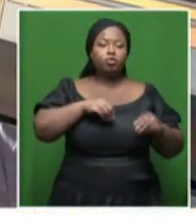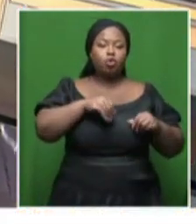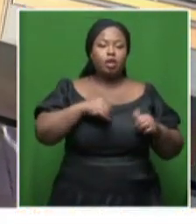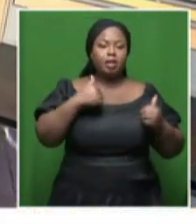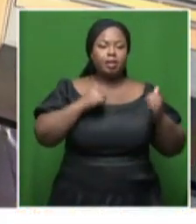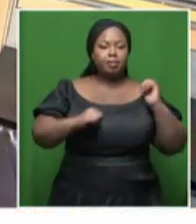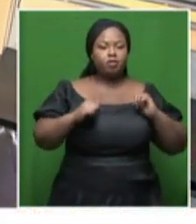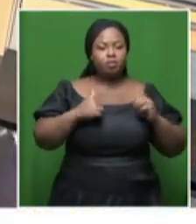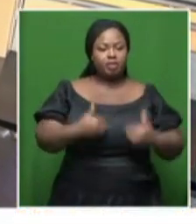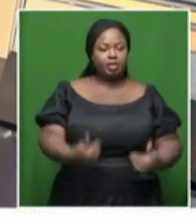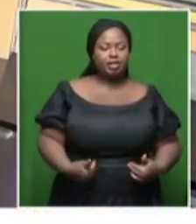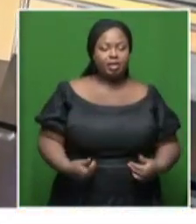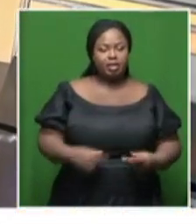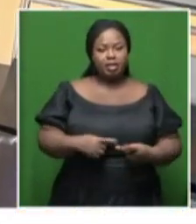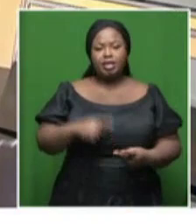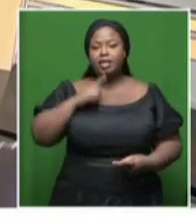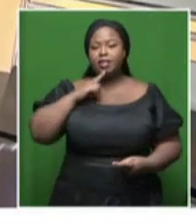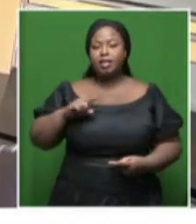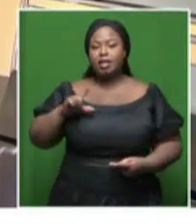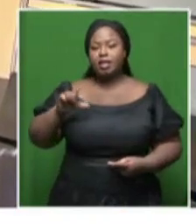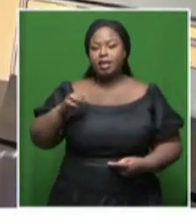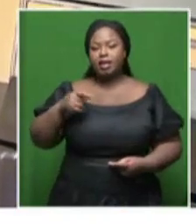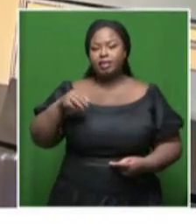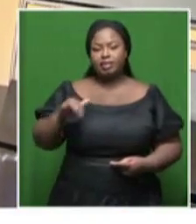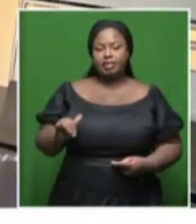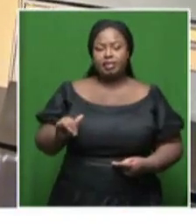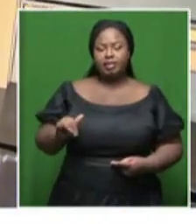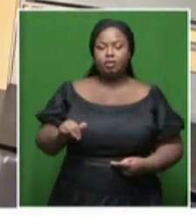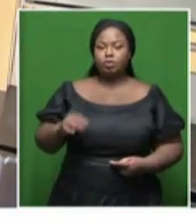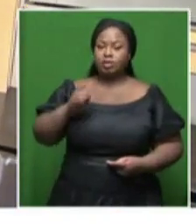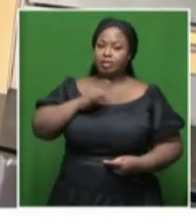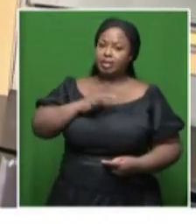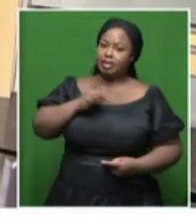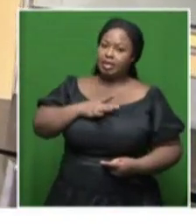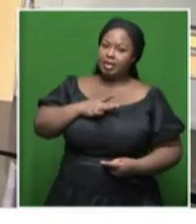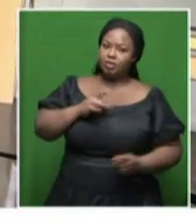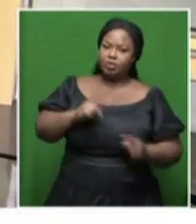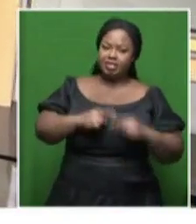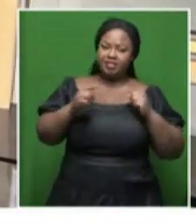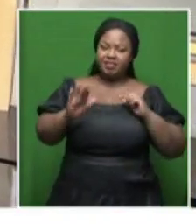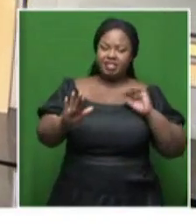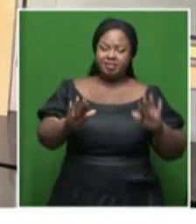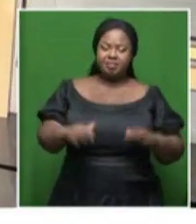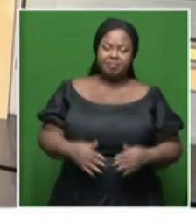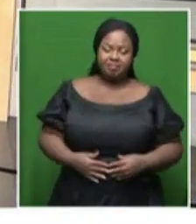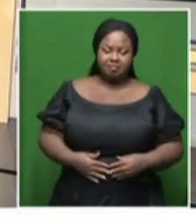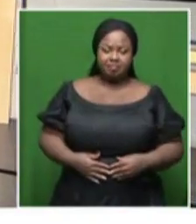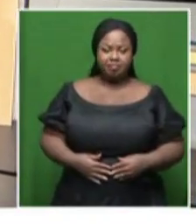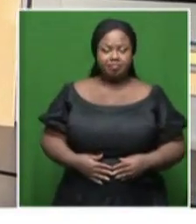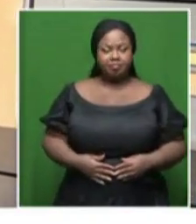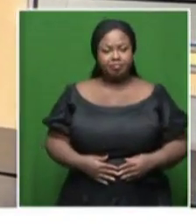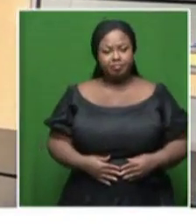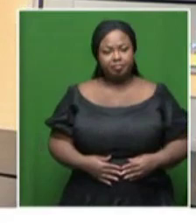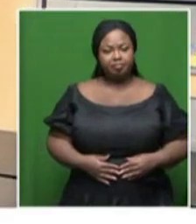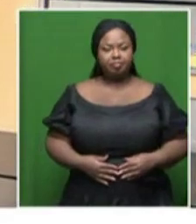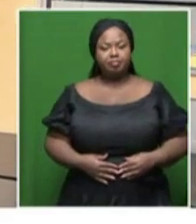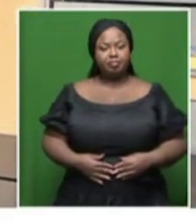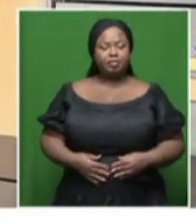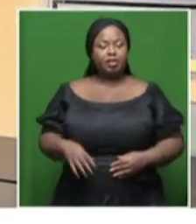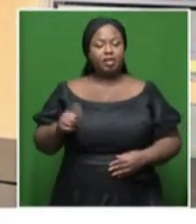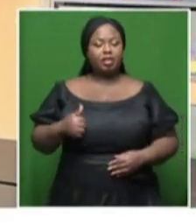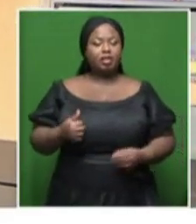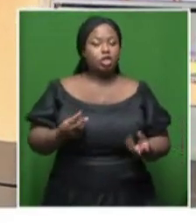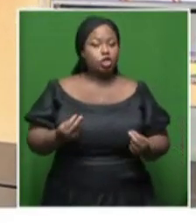Sunday, and The Legacy, they will be performing on Saturday. That's the difference between the 2 days. Mm-hmm. And the